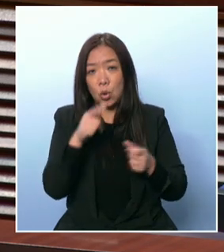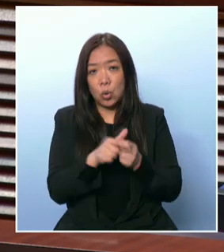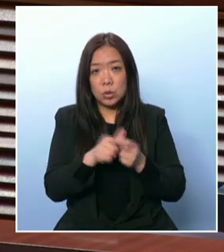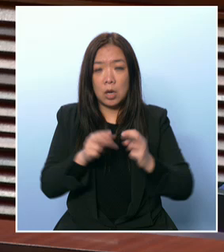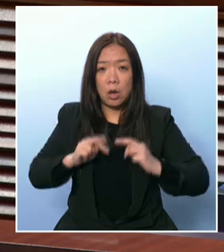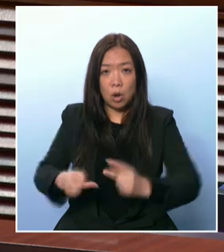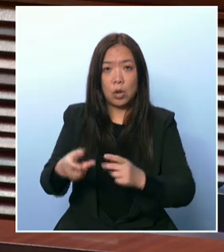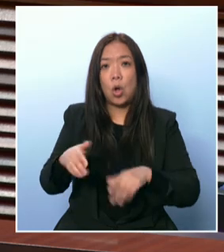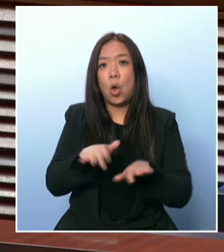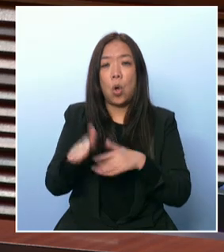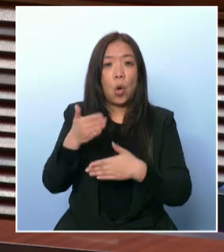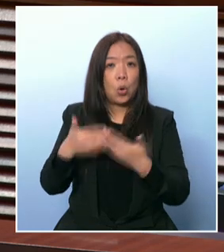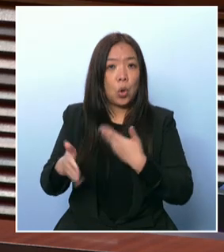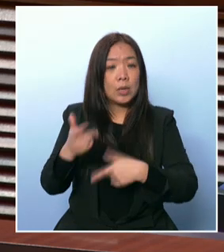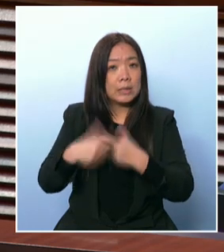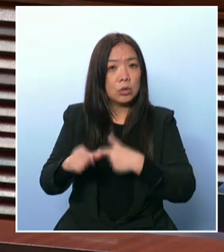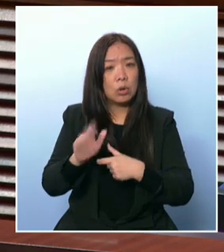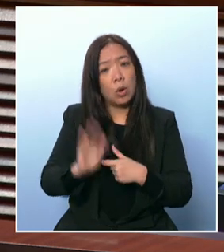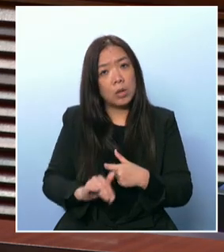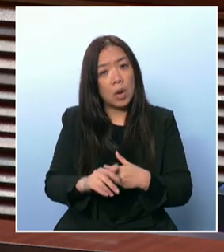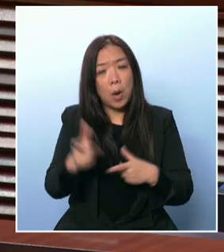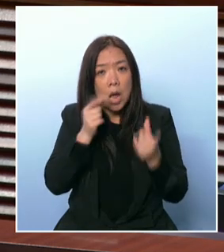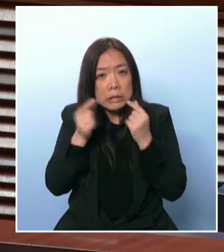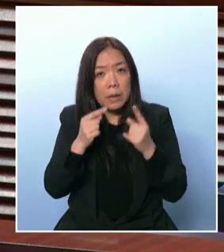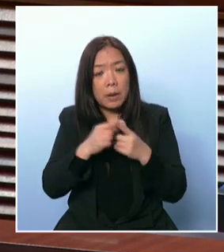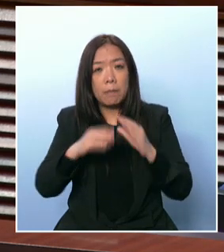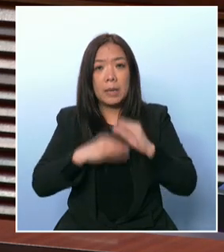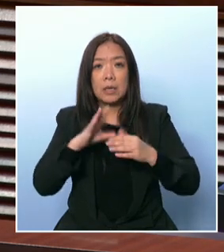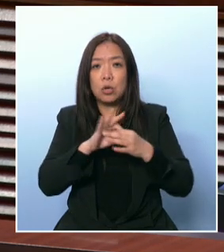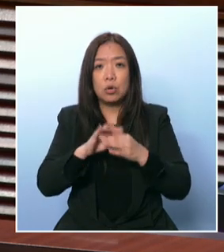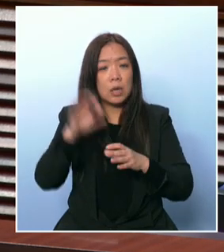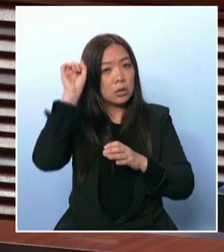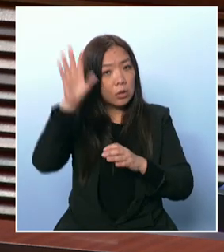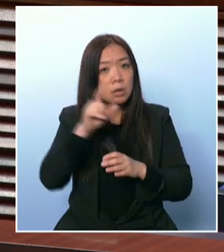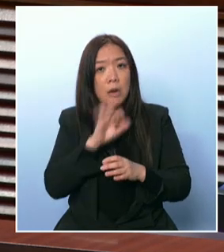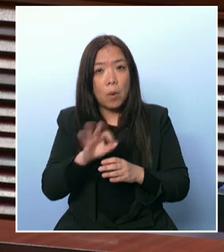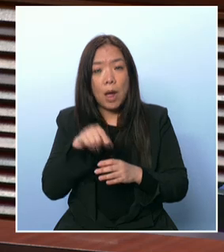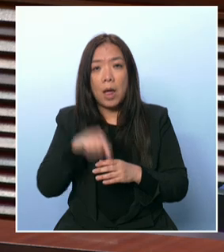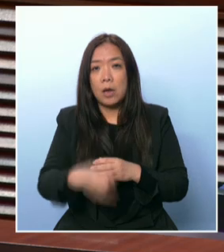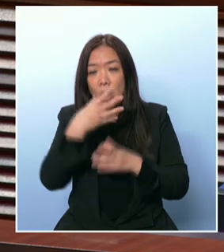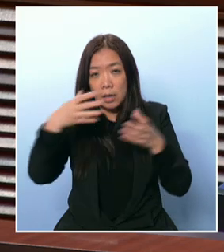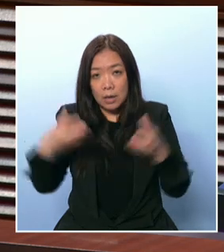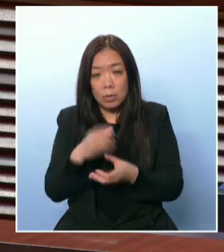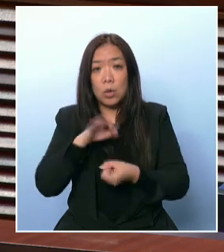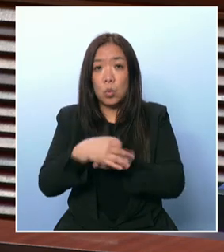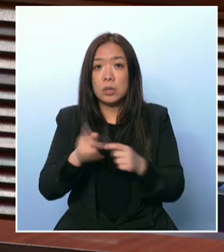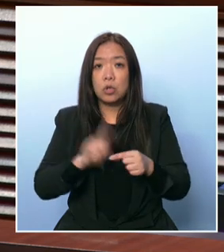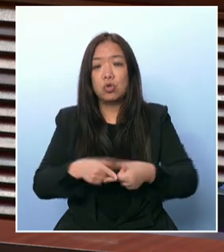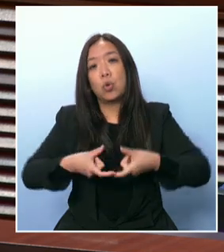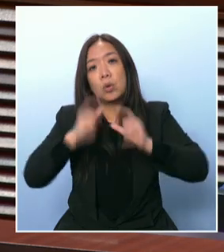mainland Chinese medicine products to go global. So how exactly are we going to do that? Will you take on board the DAB's